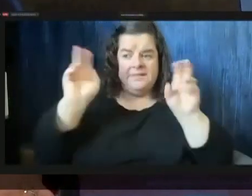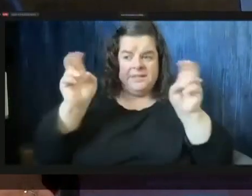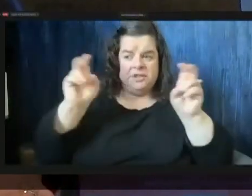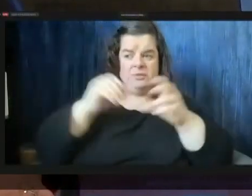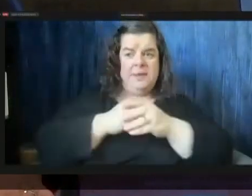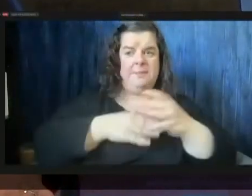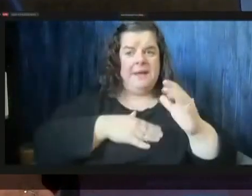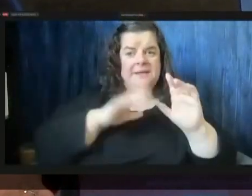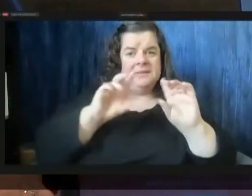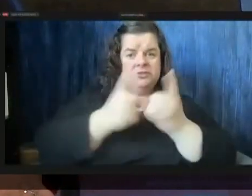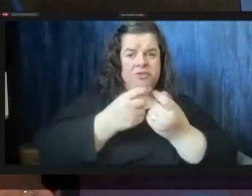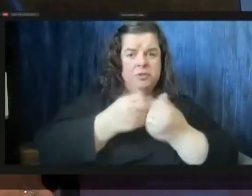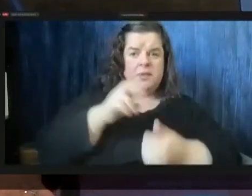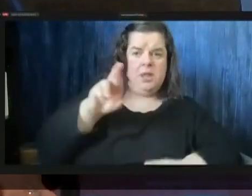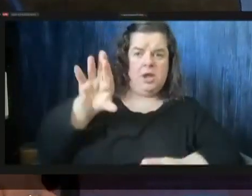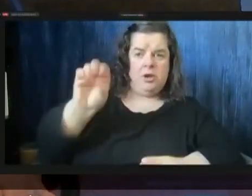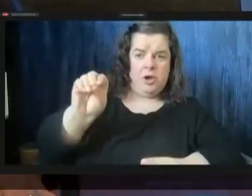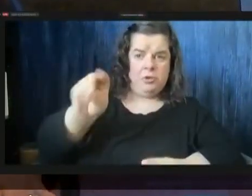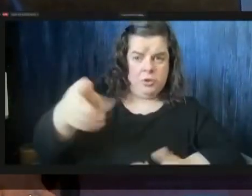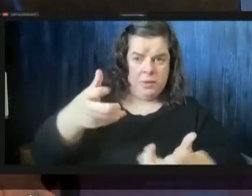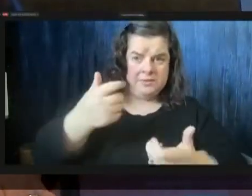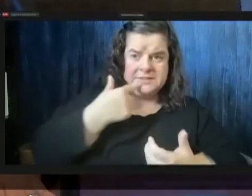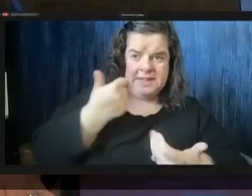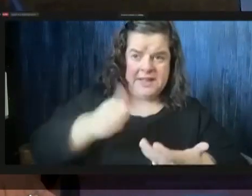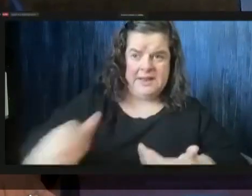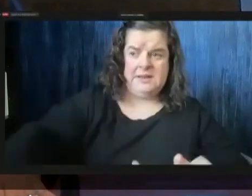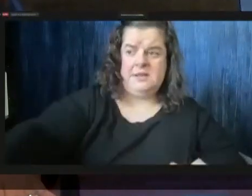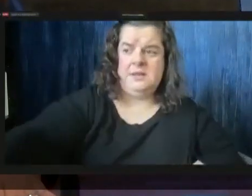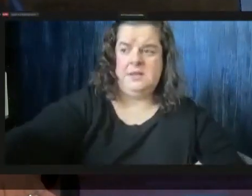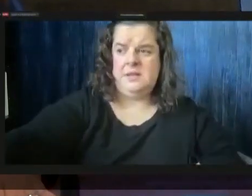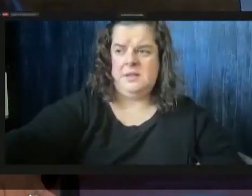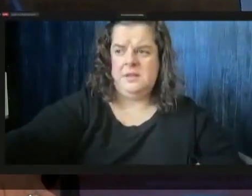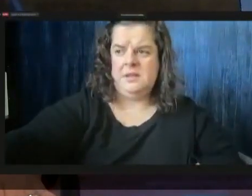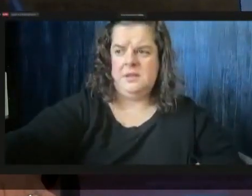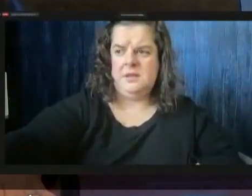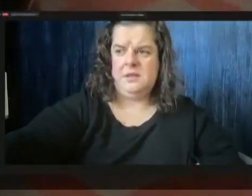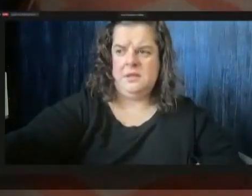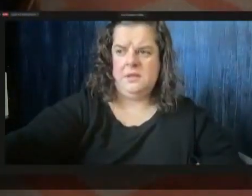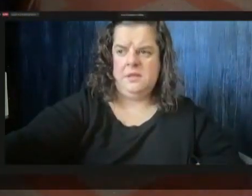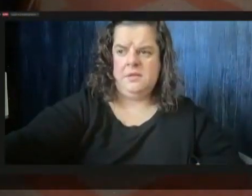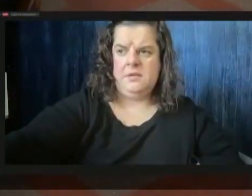with RCOs. Councilwoman, do you have something you want to say? Yeah, I did just,